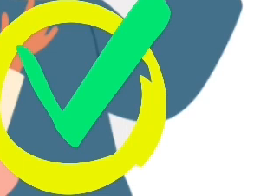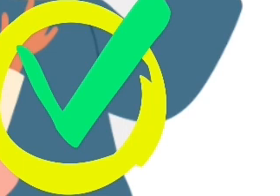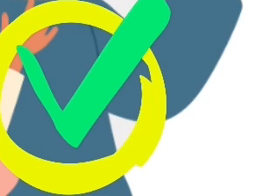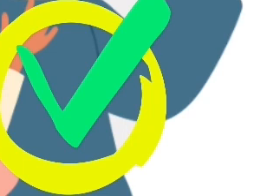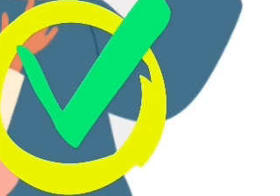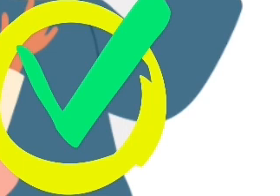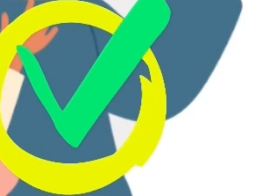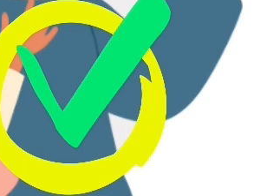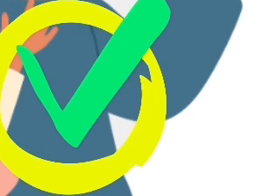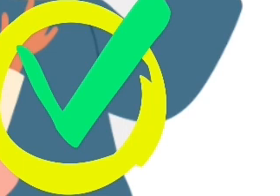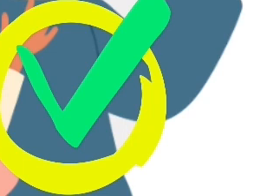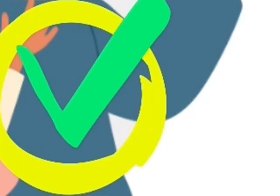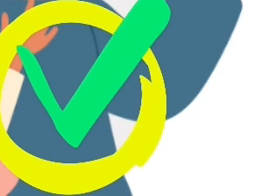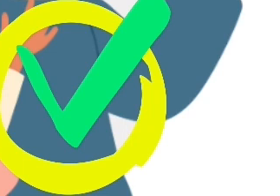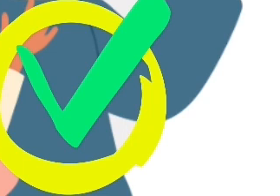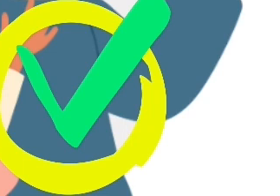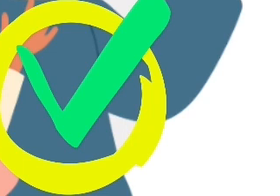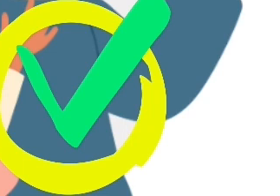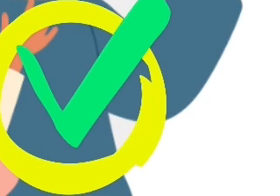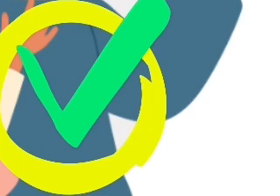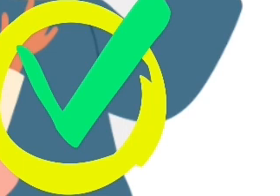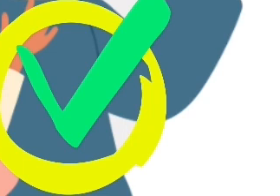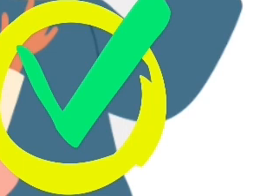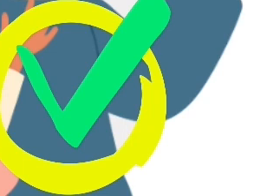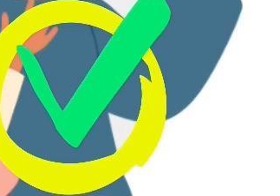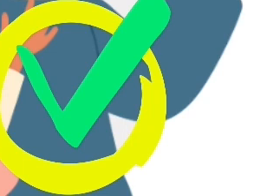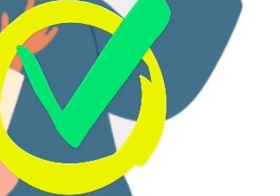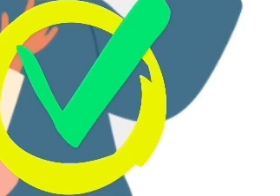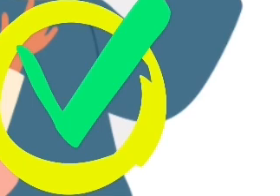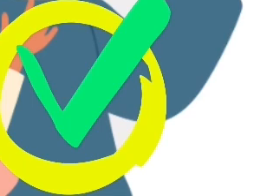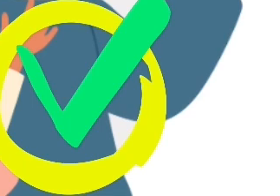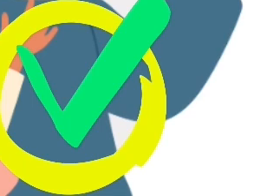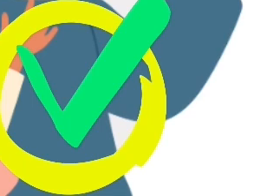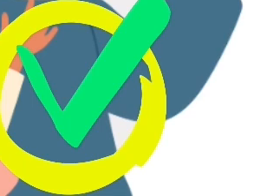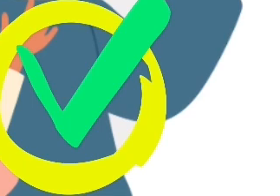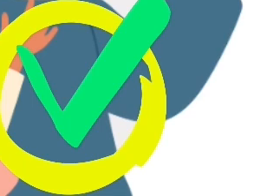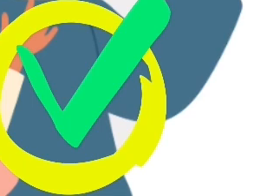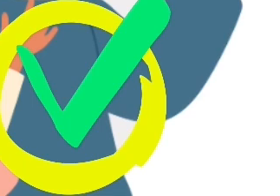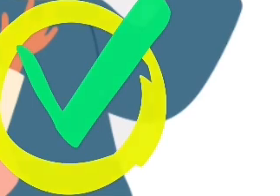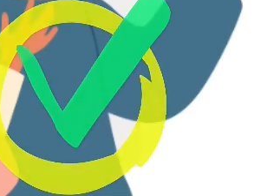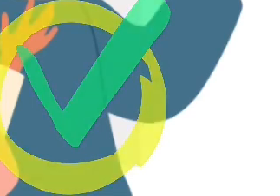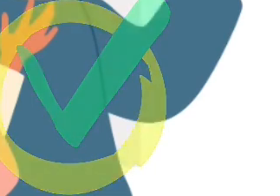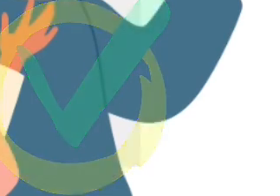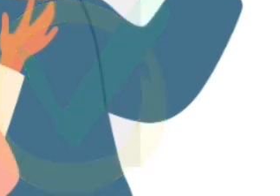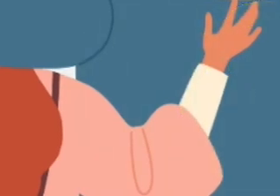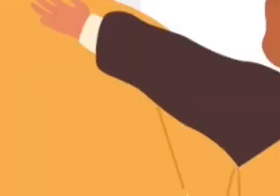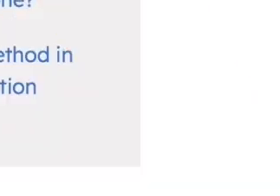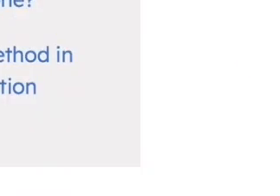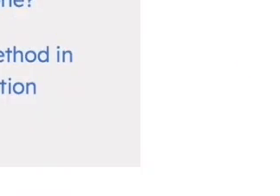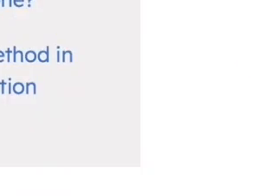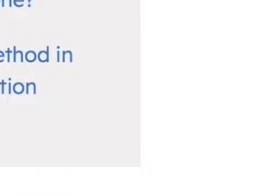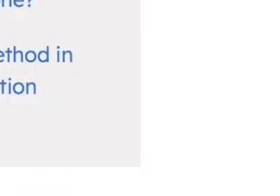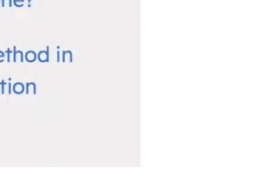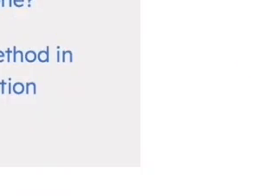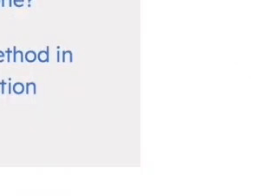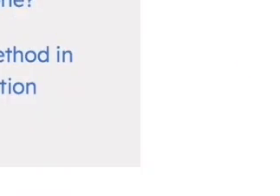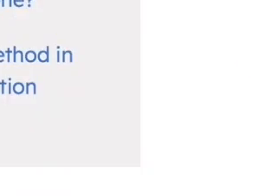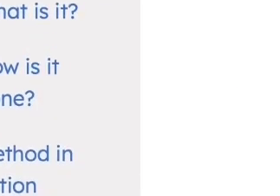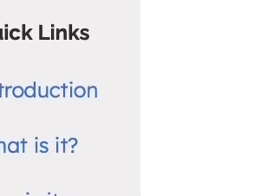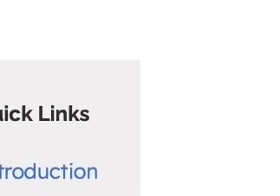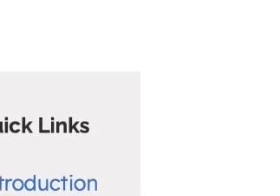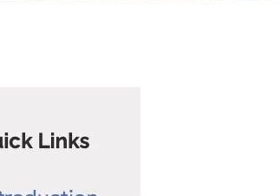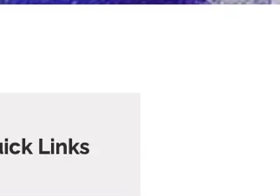your local area during the COVID-19 pandemic. Let's consider how to conduct your study. You decide to